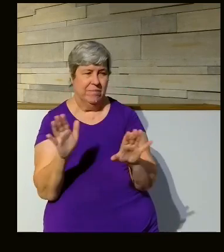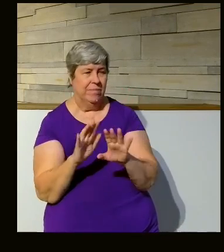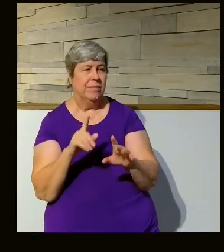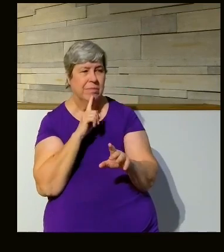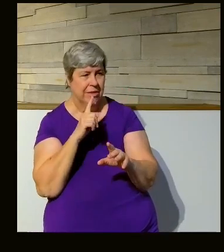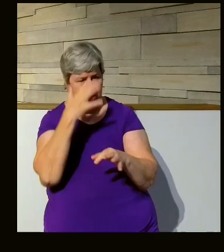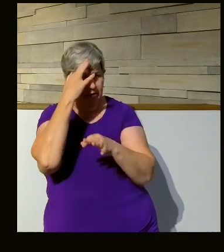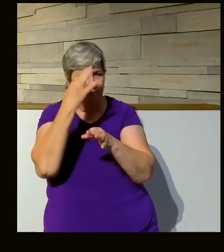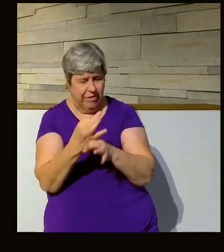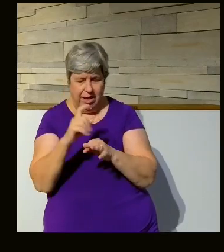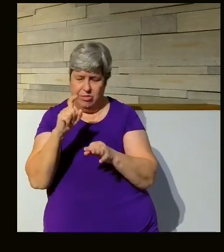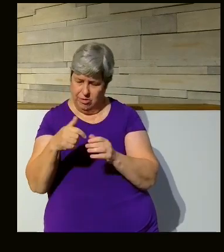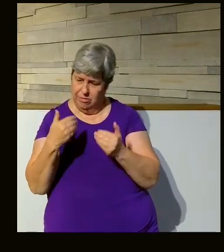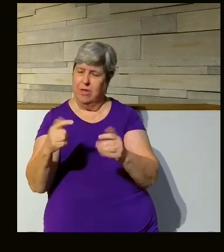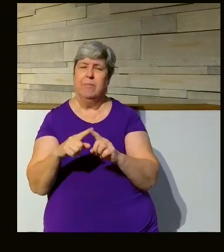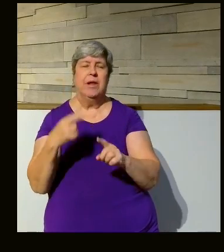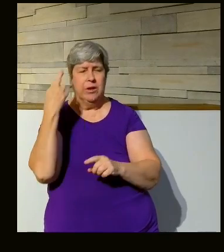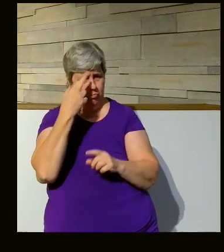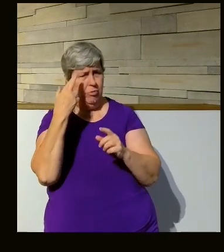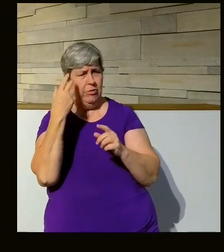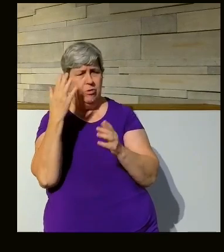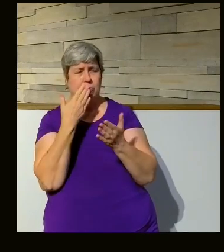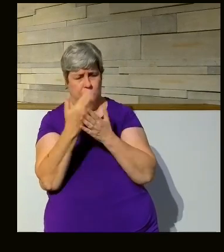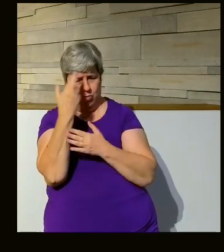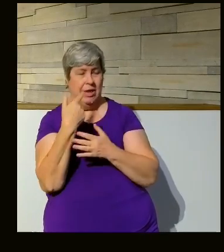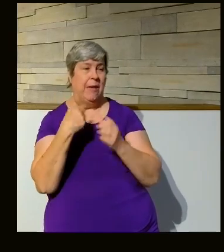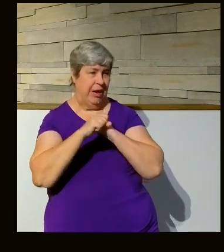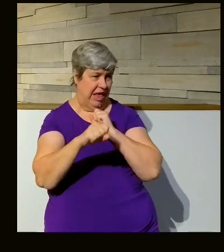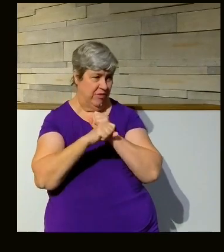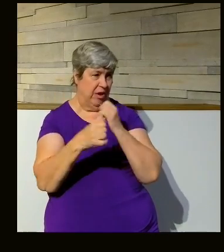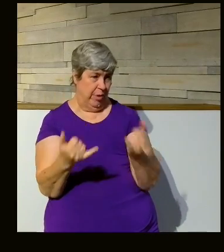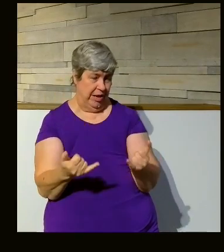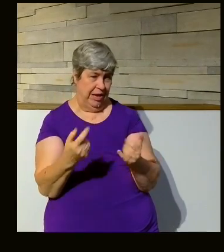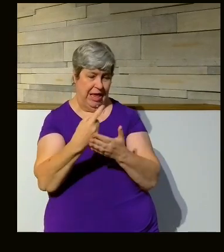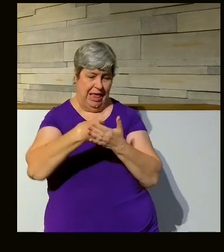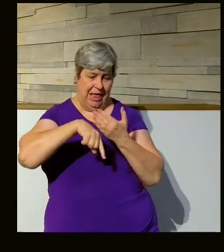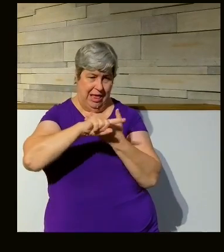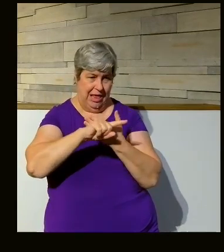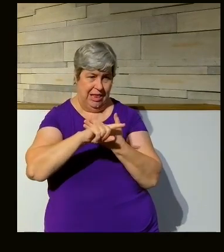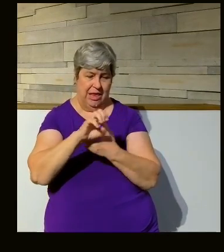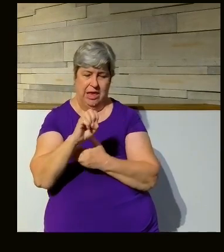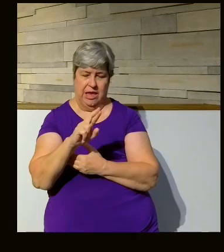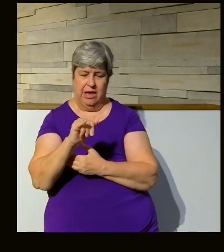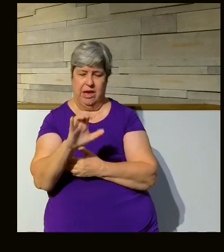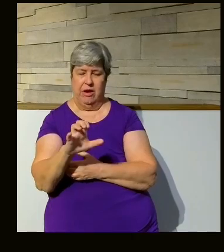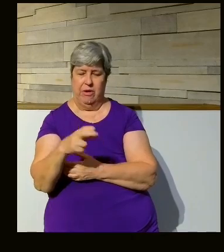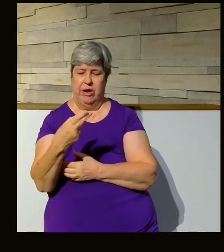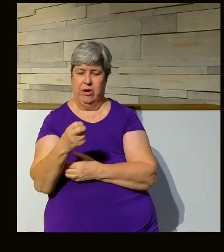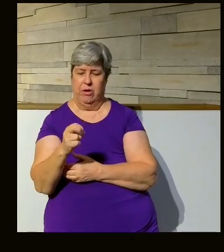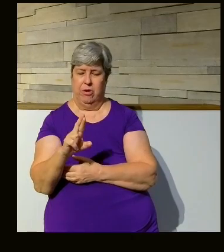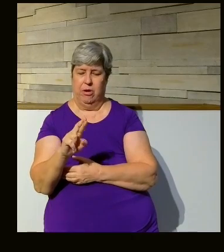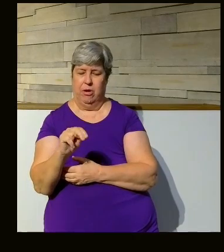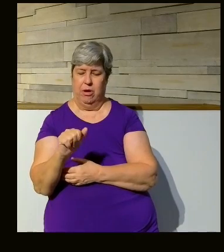There is faith and you have to step out, but it is rational. And I'm going to throw an advertisement in right now. Next week, Eric Hernandez from Texas Baptist